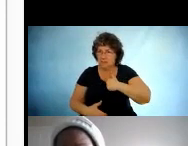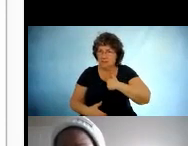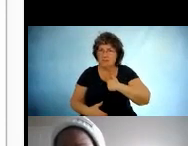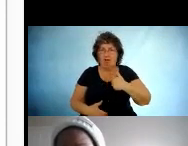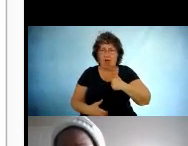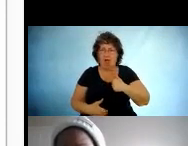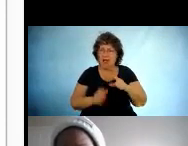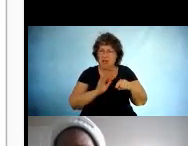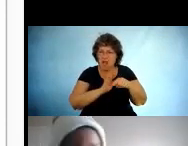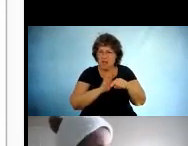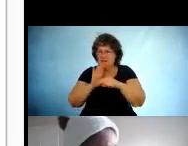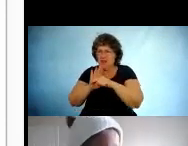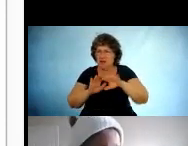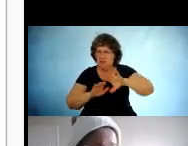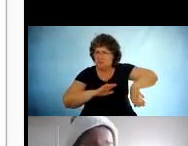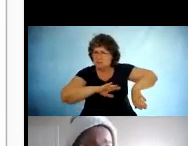goals.